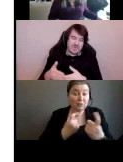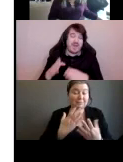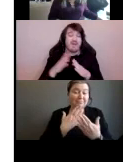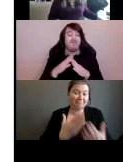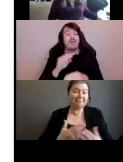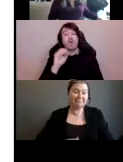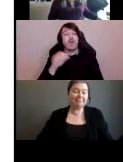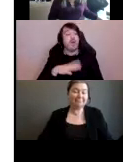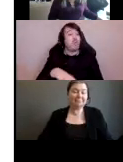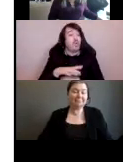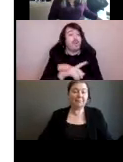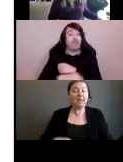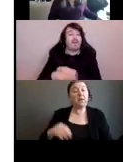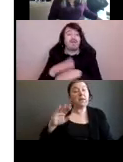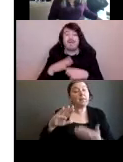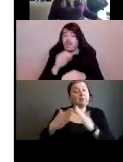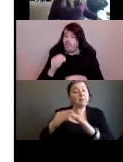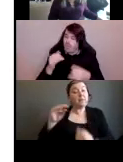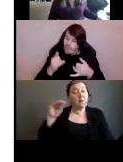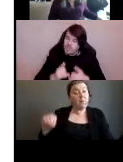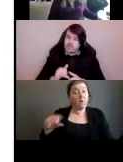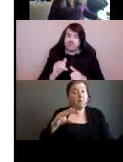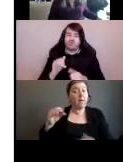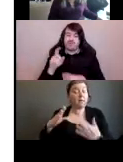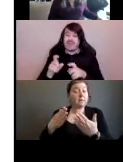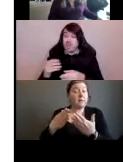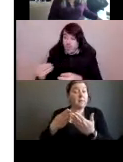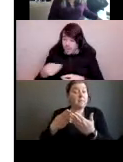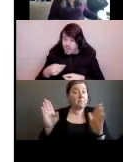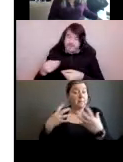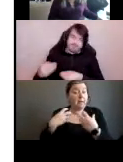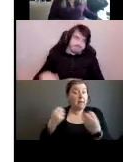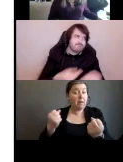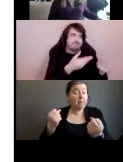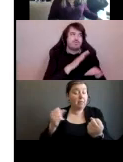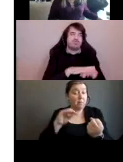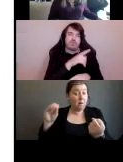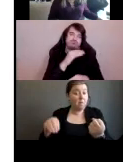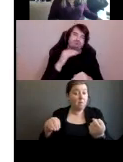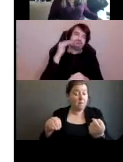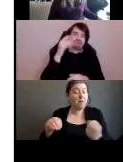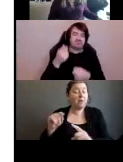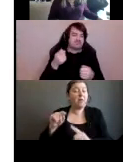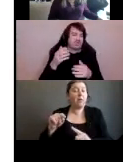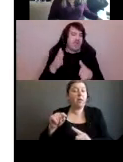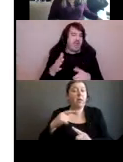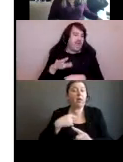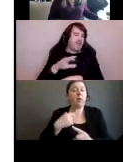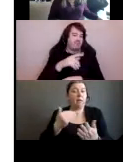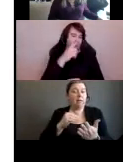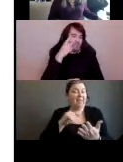The City of Ottawa and the personnel of Public Health Ottawa will bring these questions to